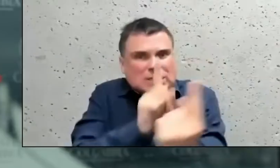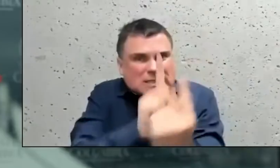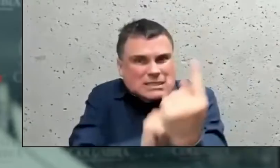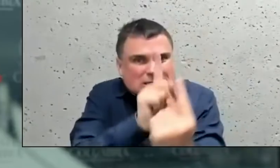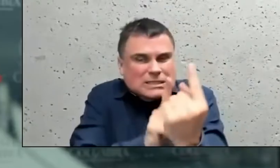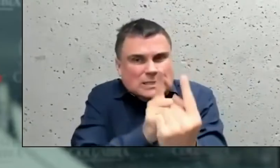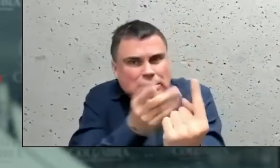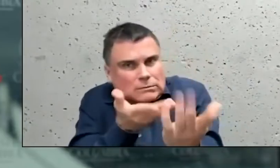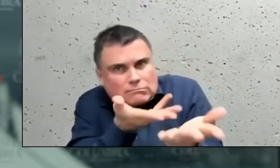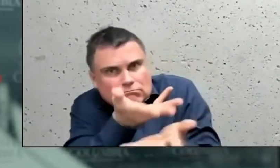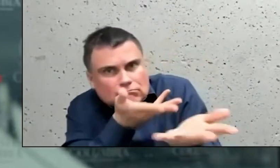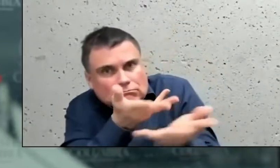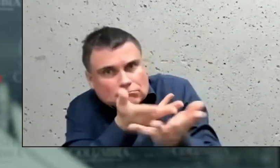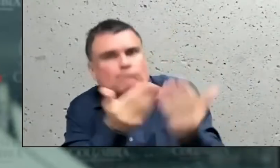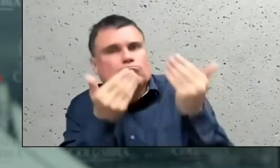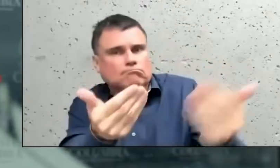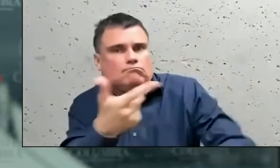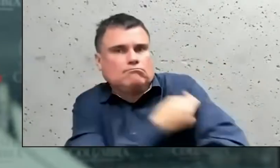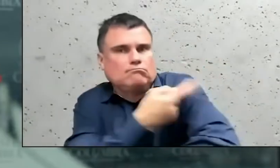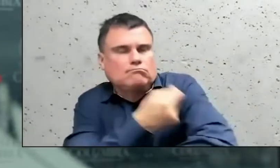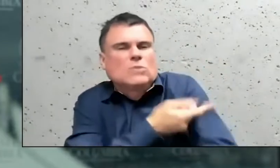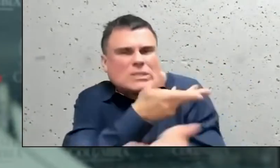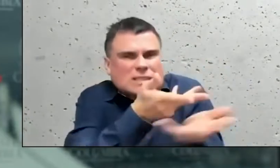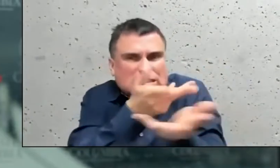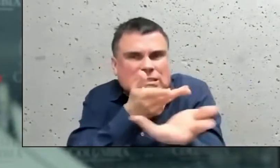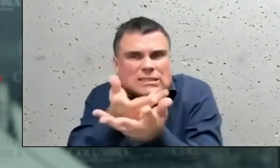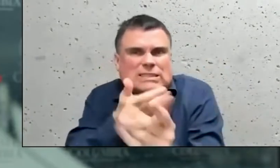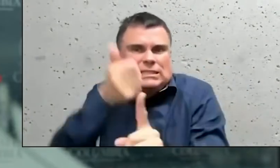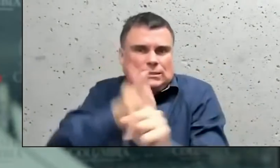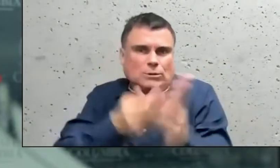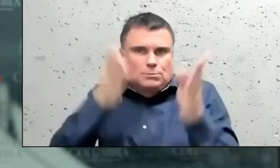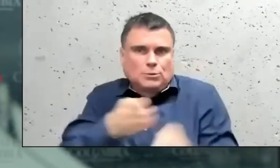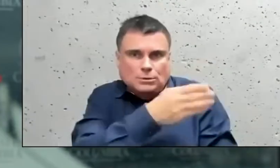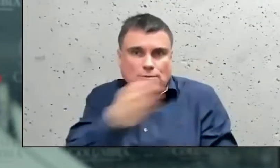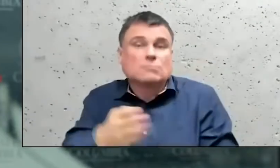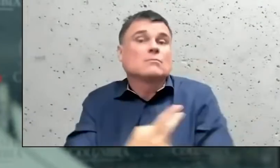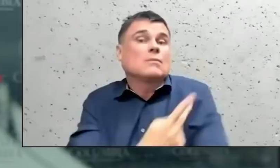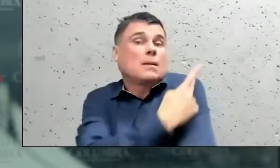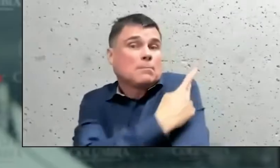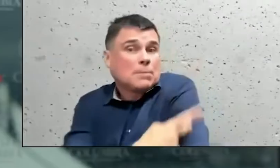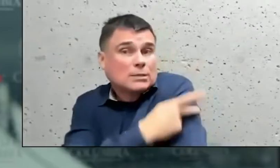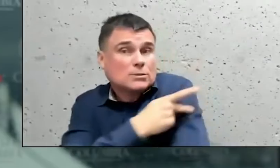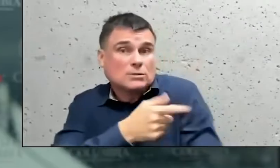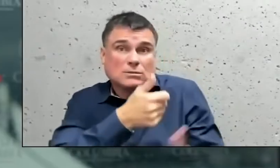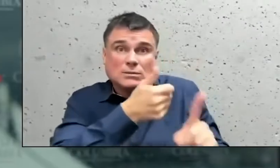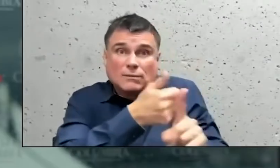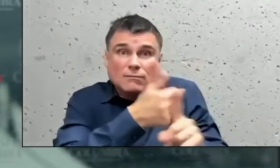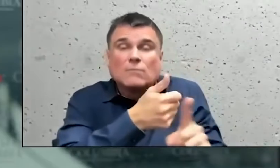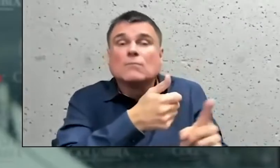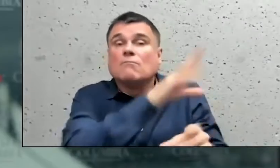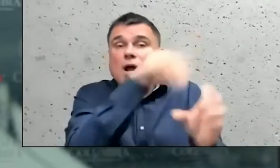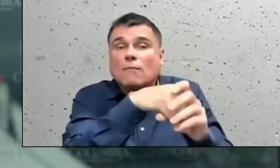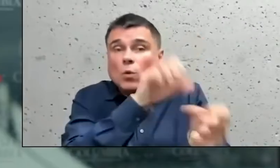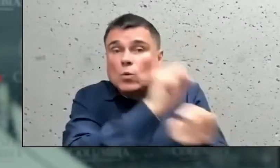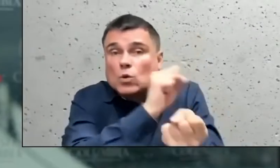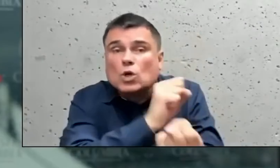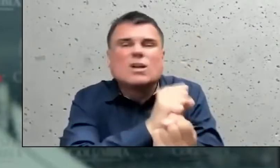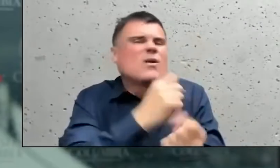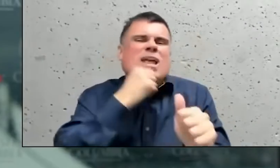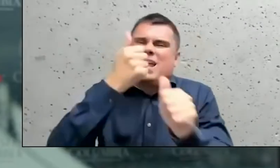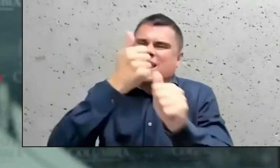are safe, that healthcare workers are protected, that patients are protected, that residents of long-term care and assisted living are